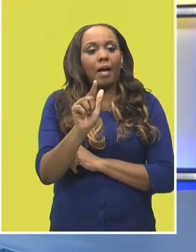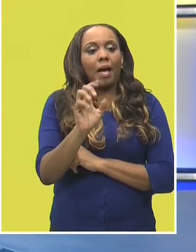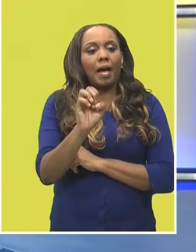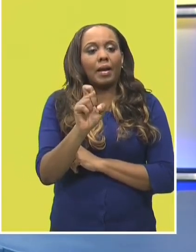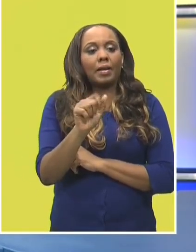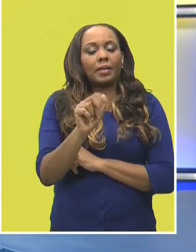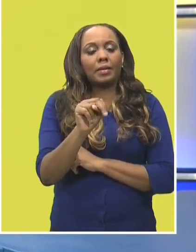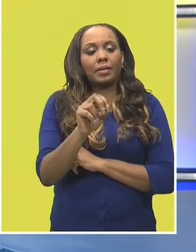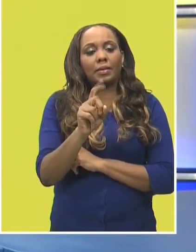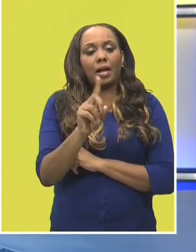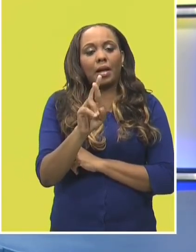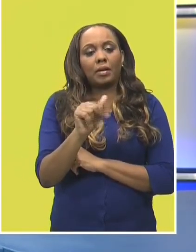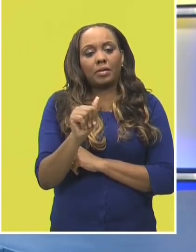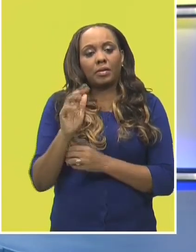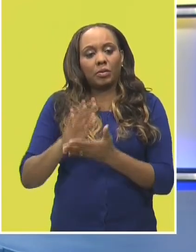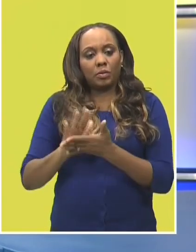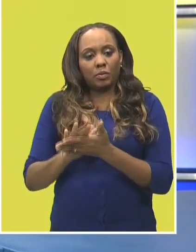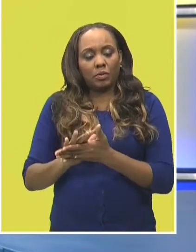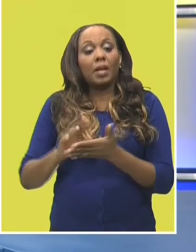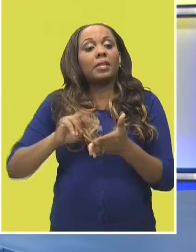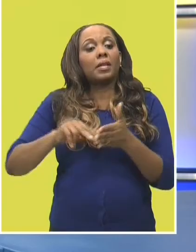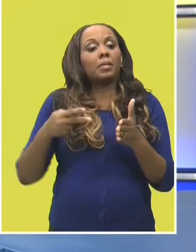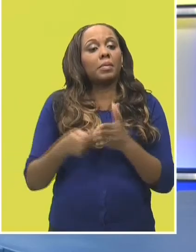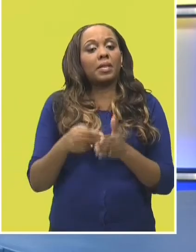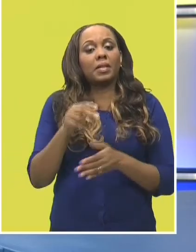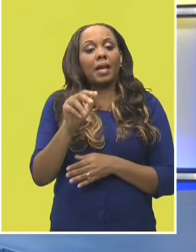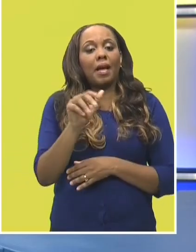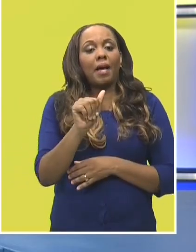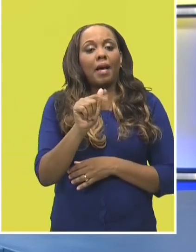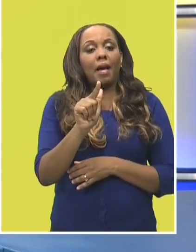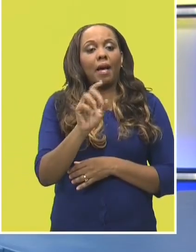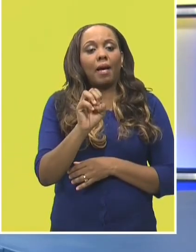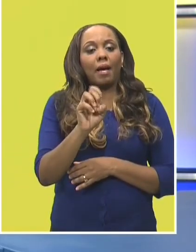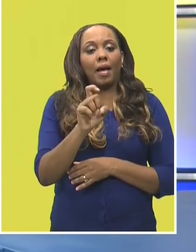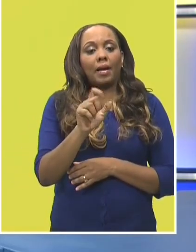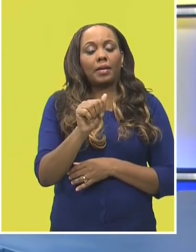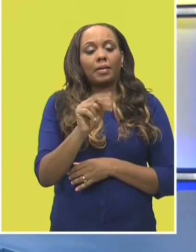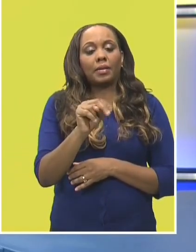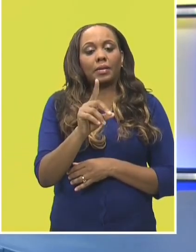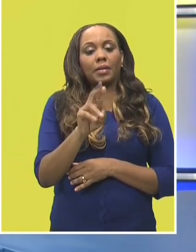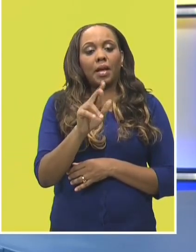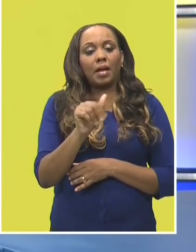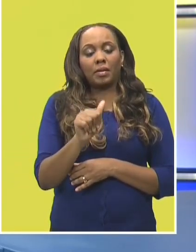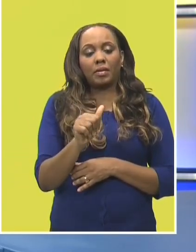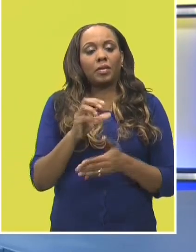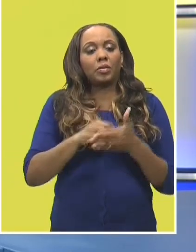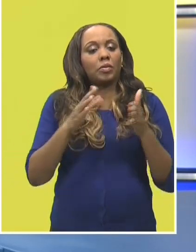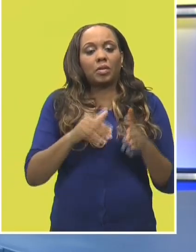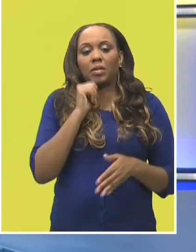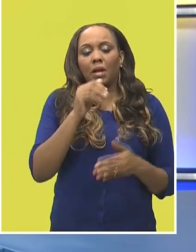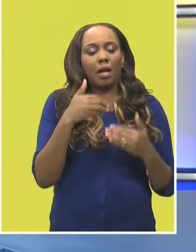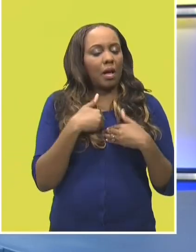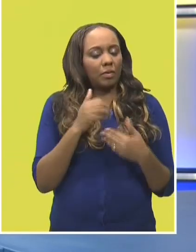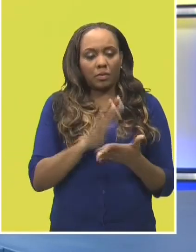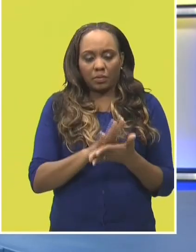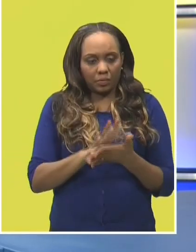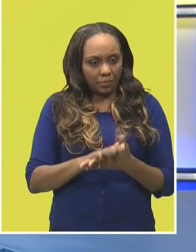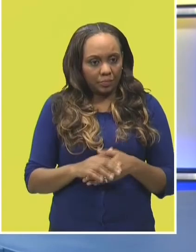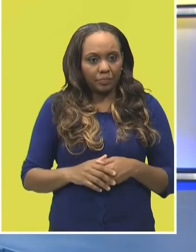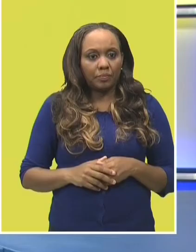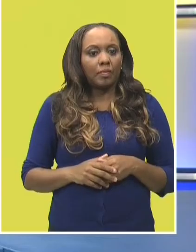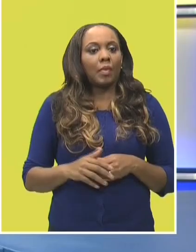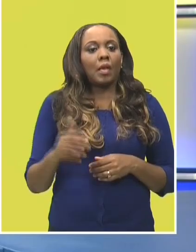classes at Alexandra will be suspended. Education Minister Santia Bradshaw is encouraging employers of parents of